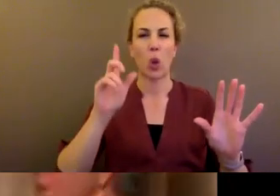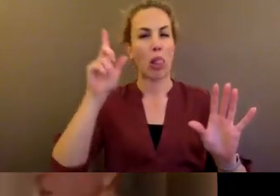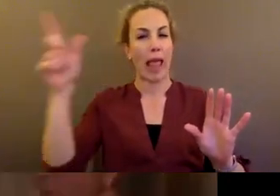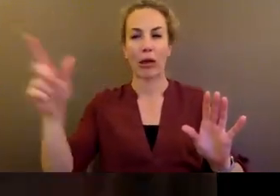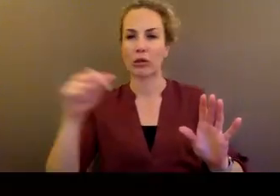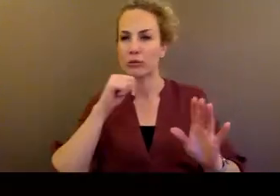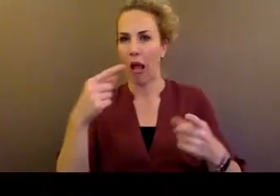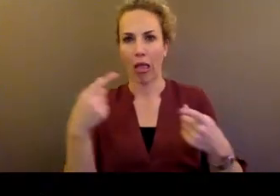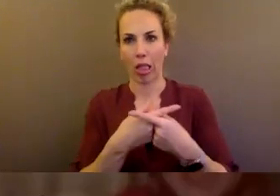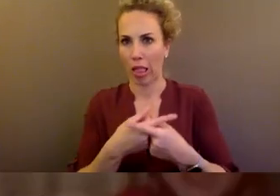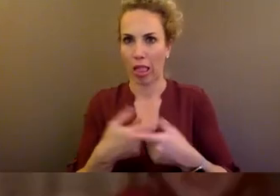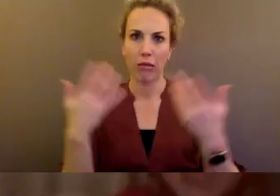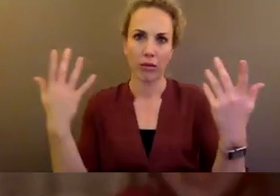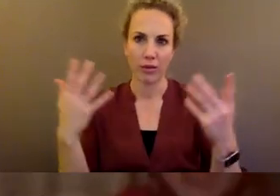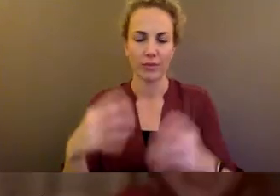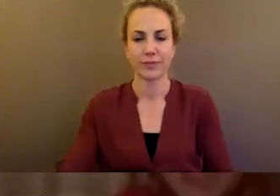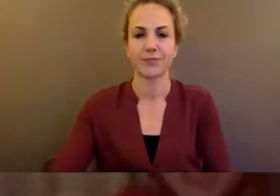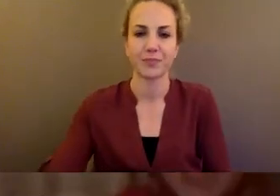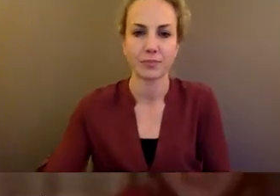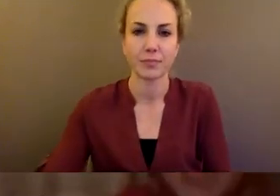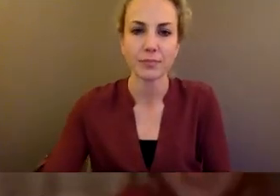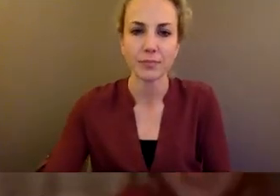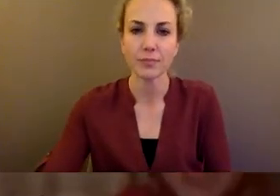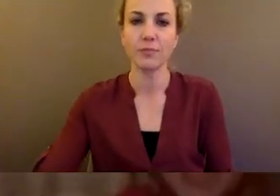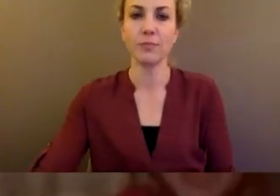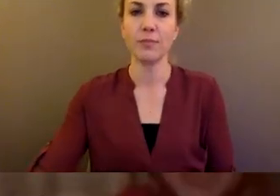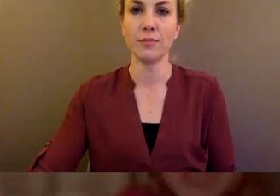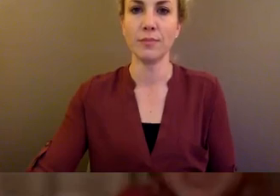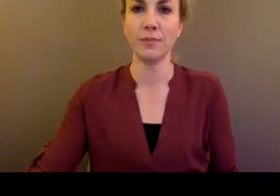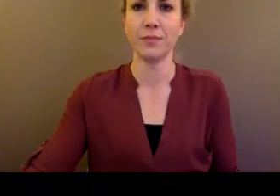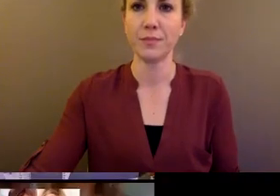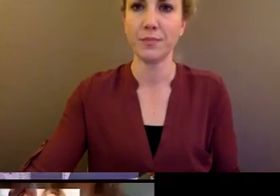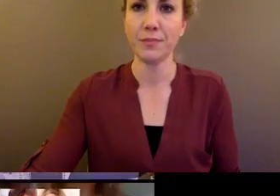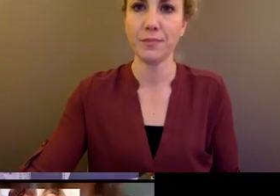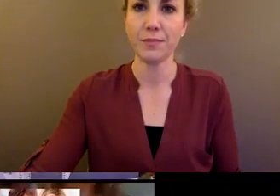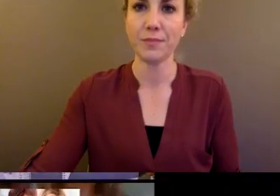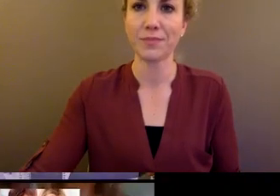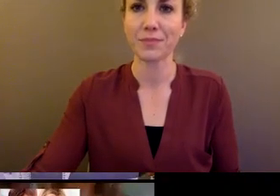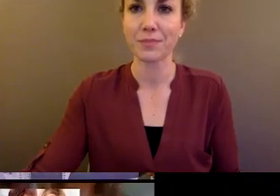true.